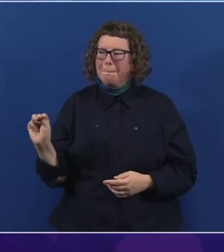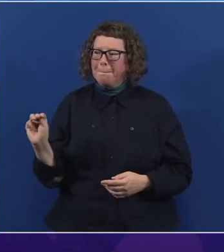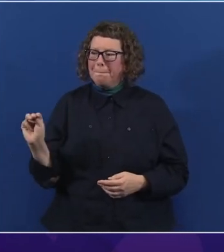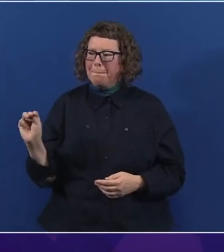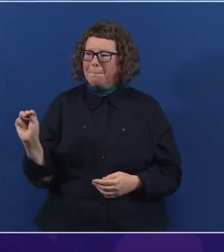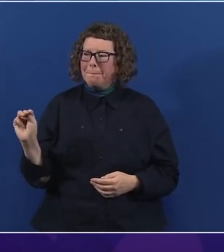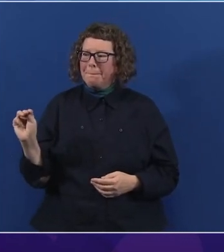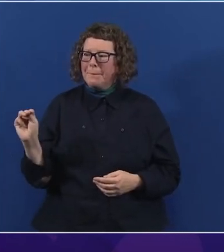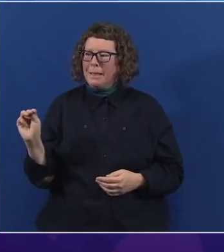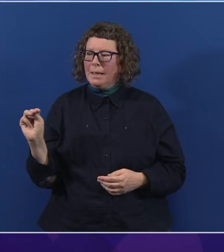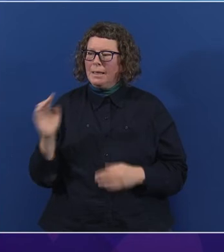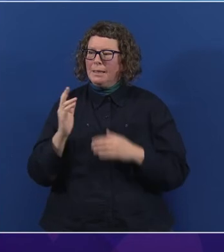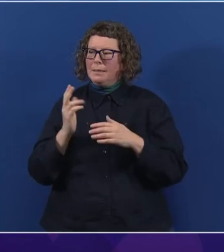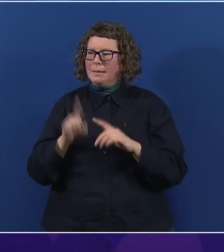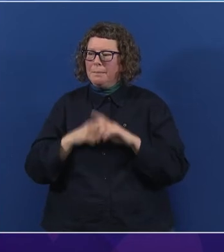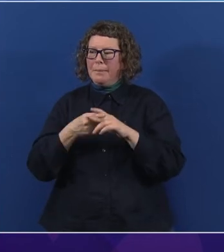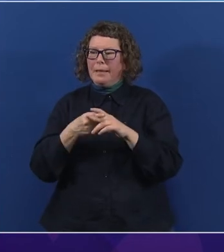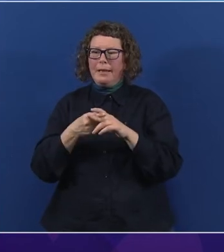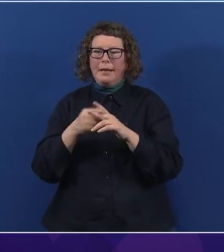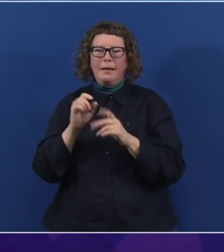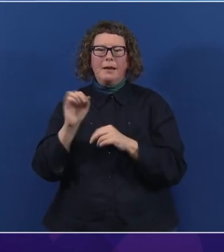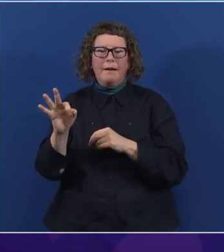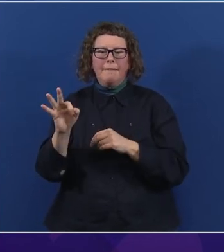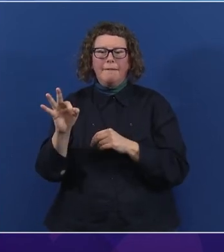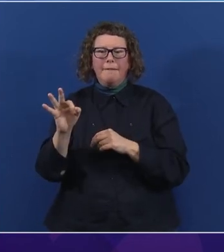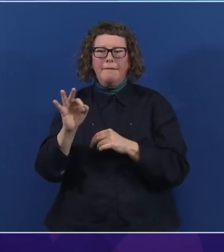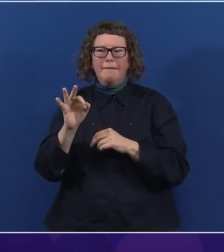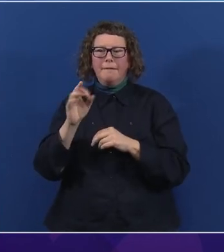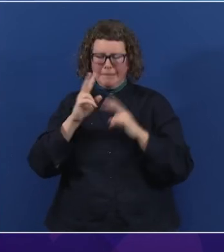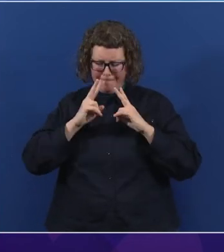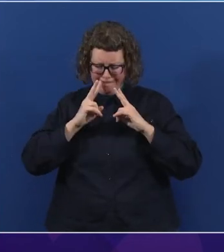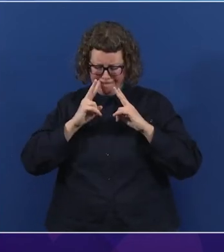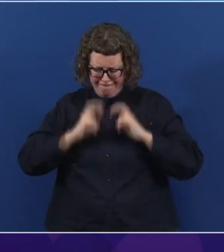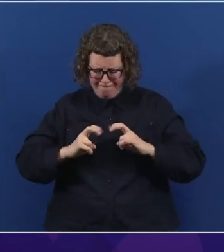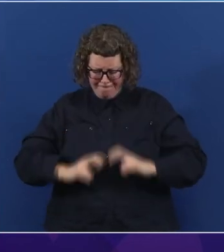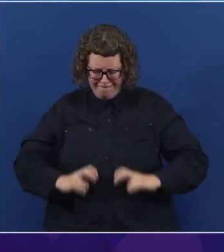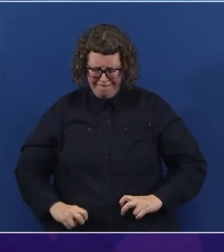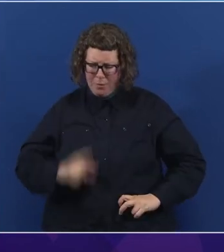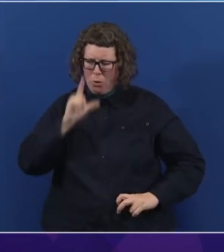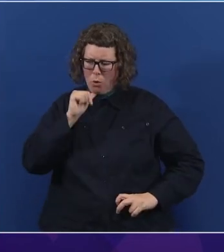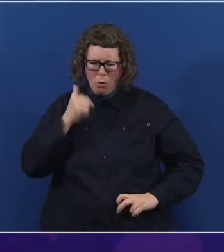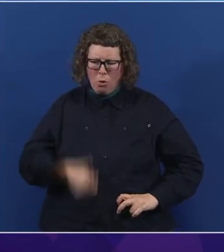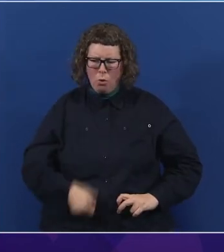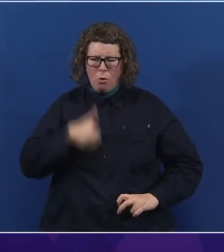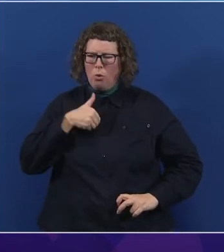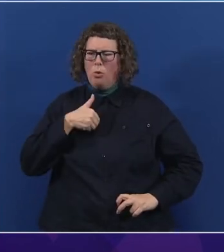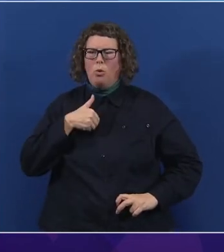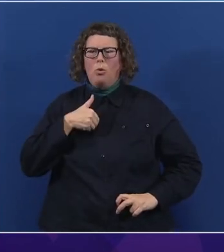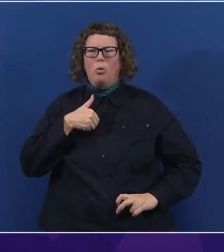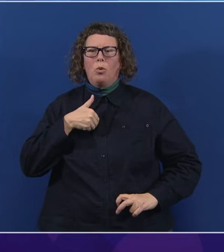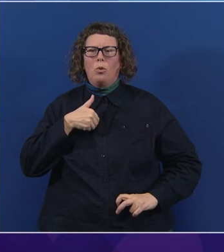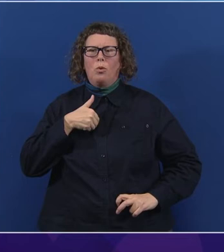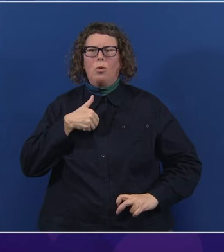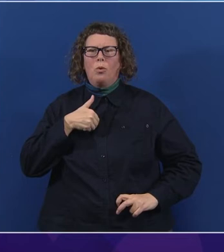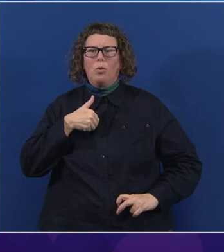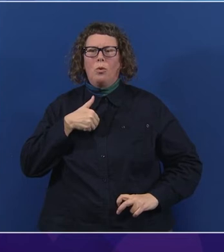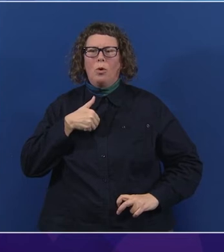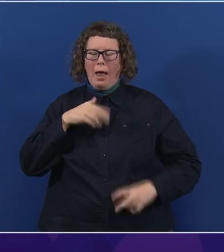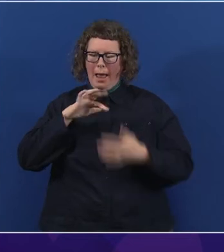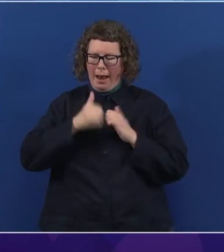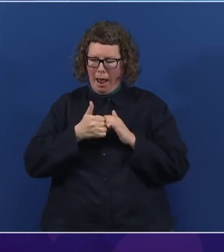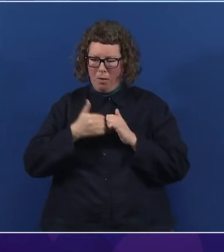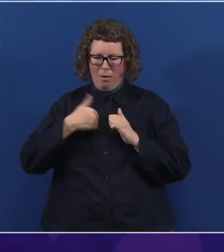beginning of really finding who I was as an individual and how I